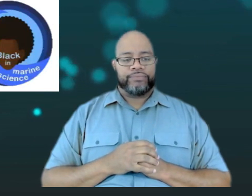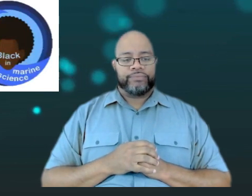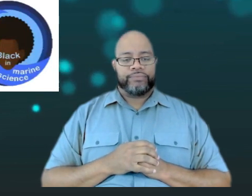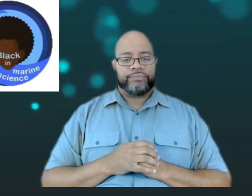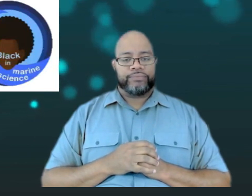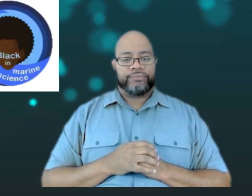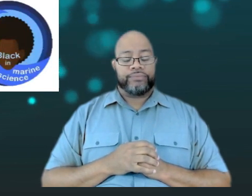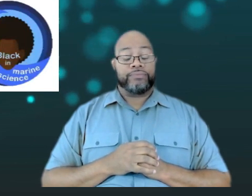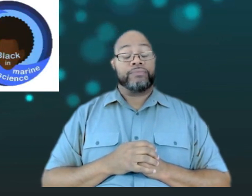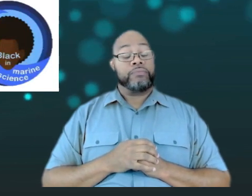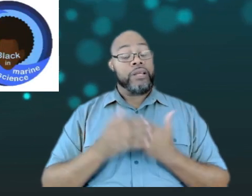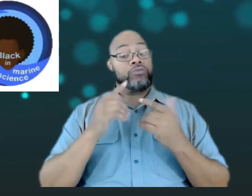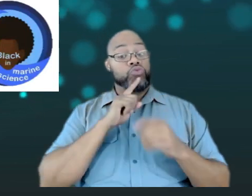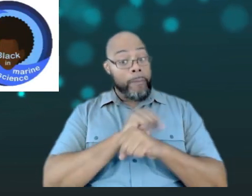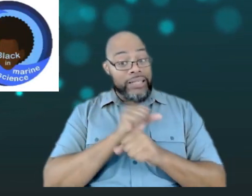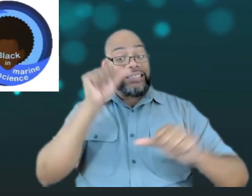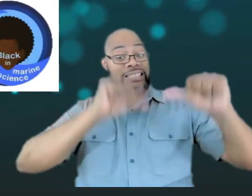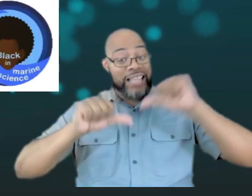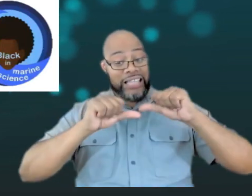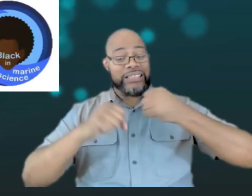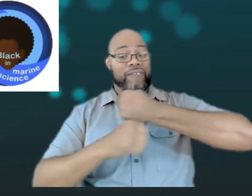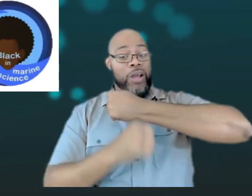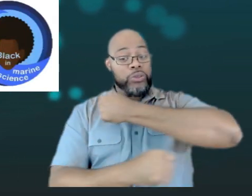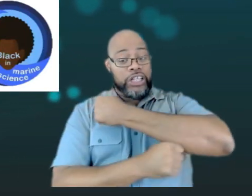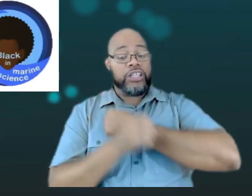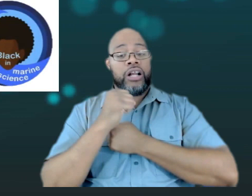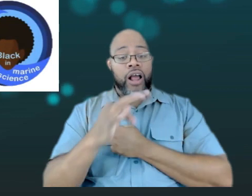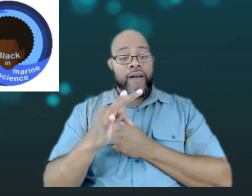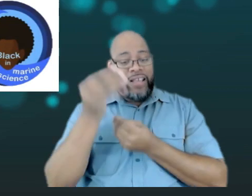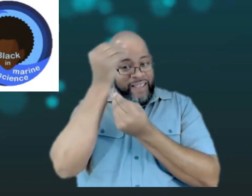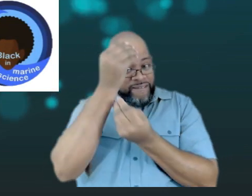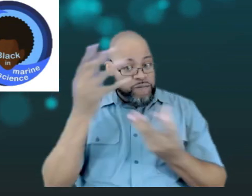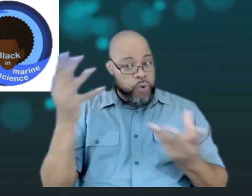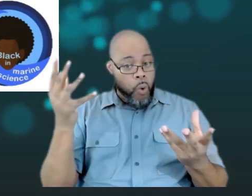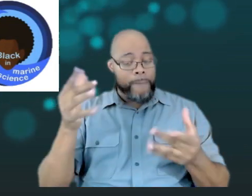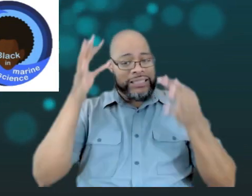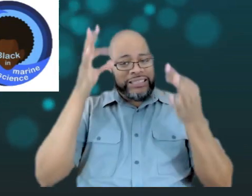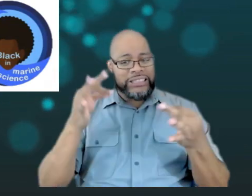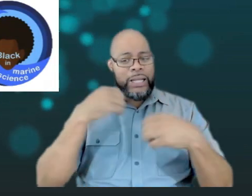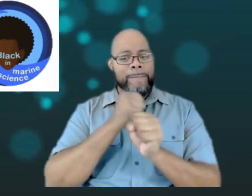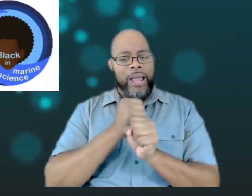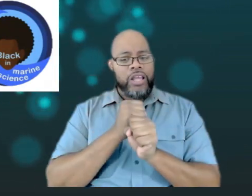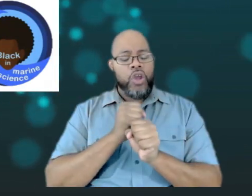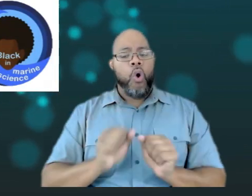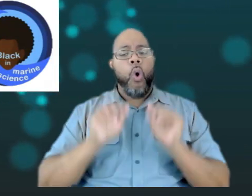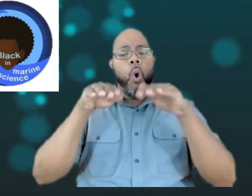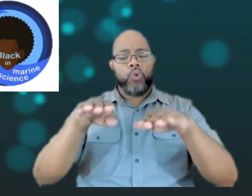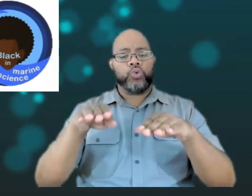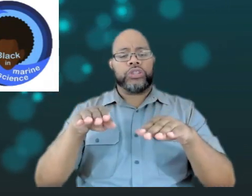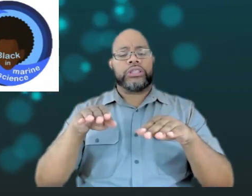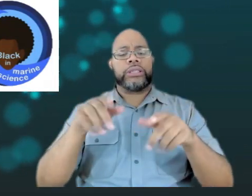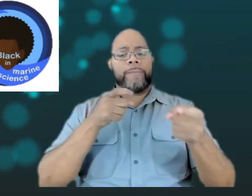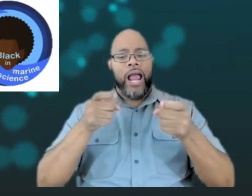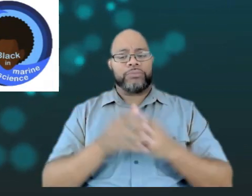In essence, science is the foundation of informed decision-making in ocean management.